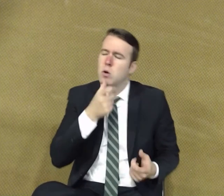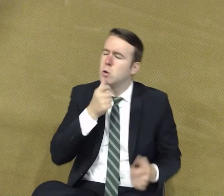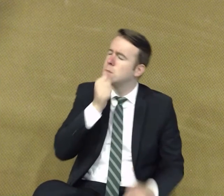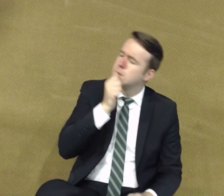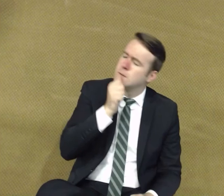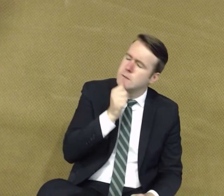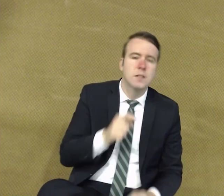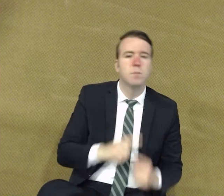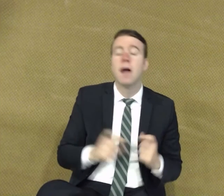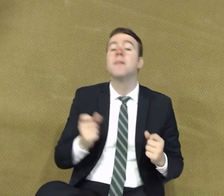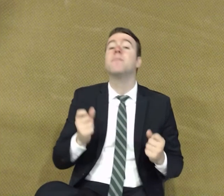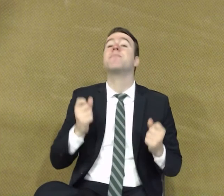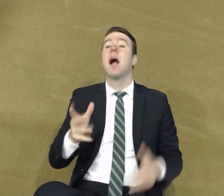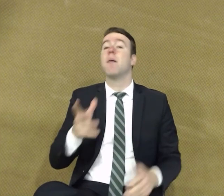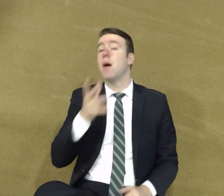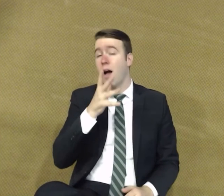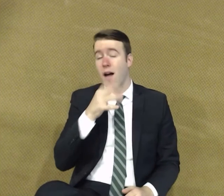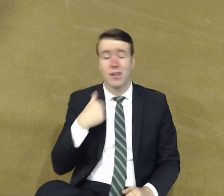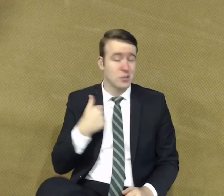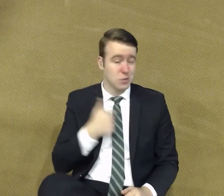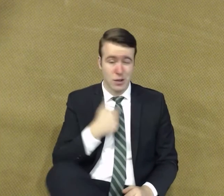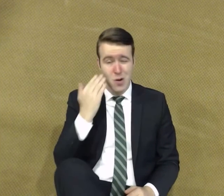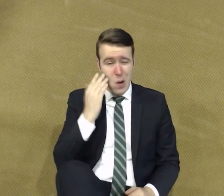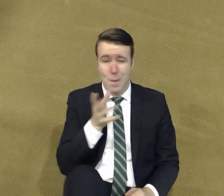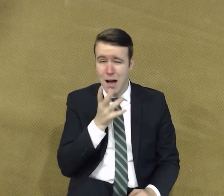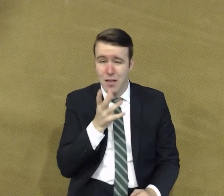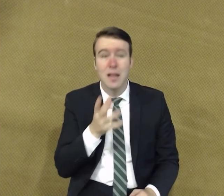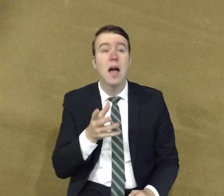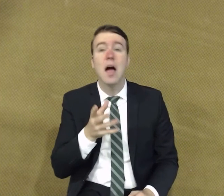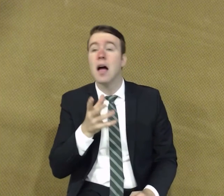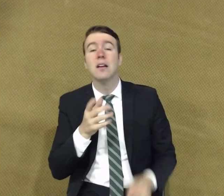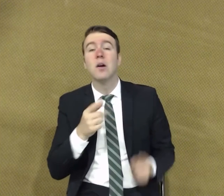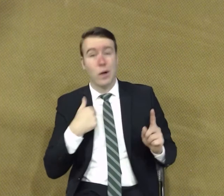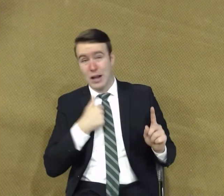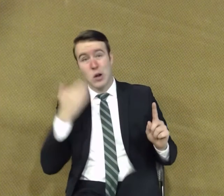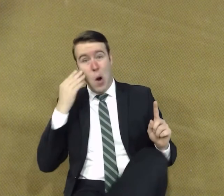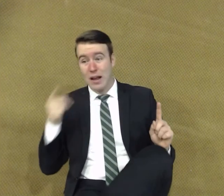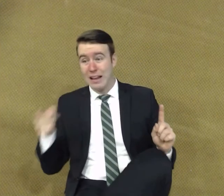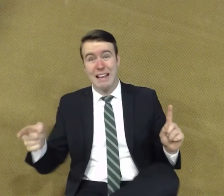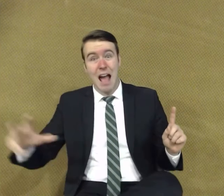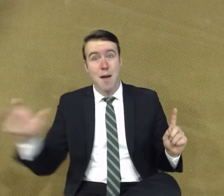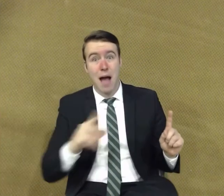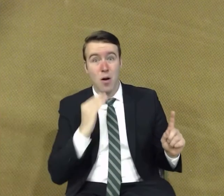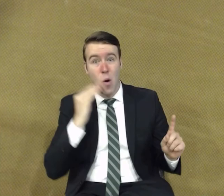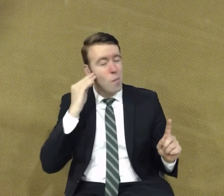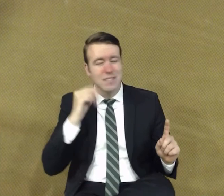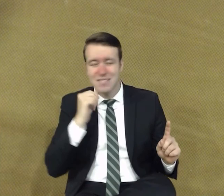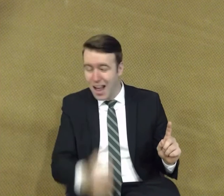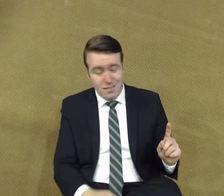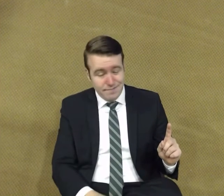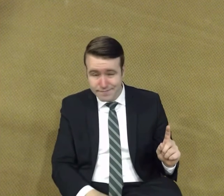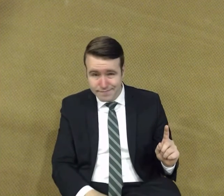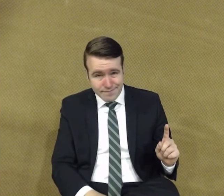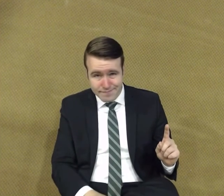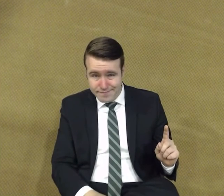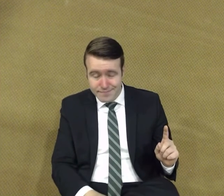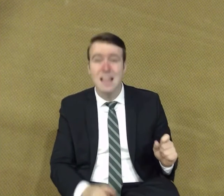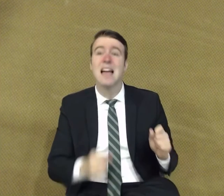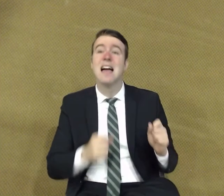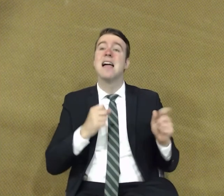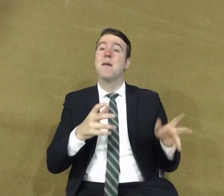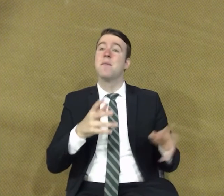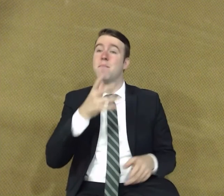agony. But how many mothers do we know today that they never came home? How many mothers